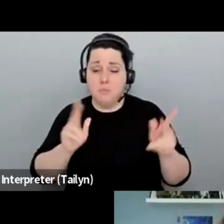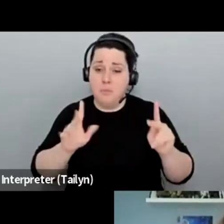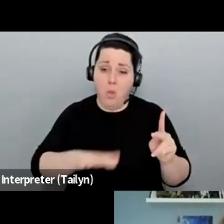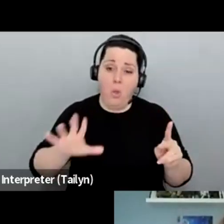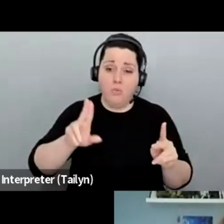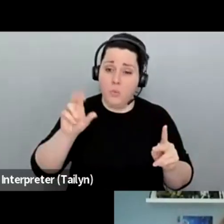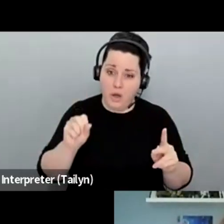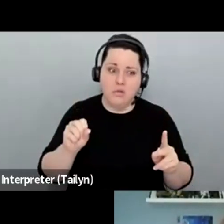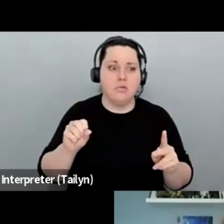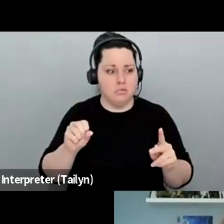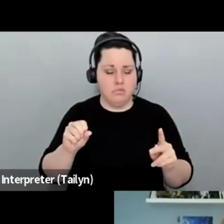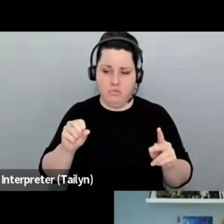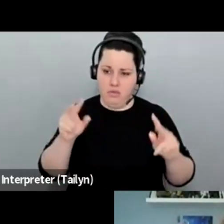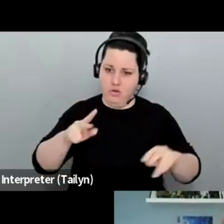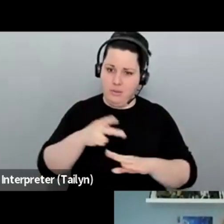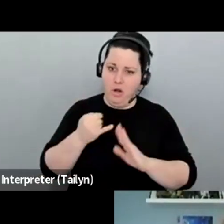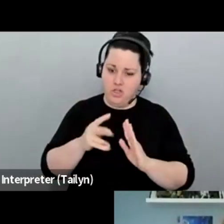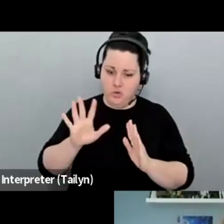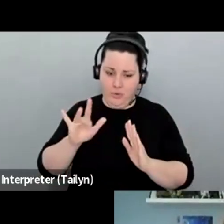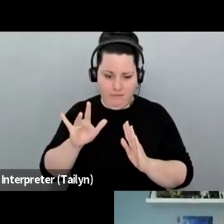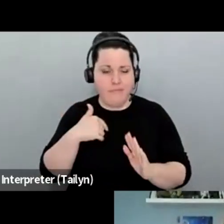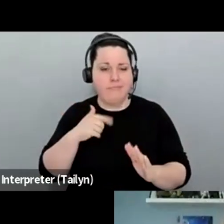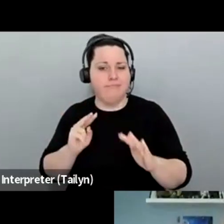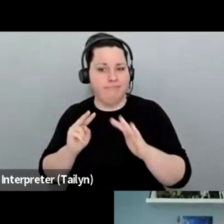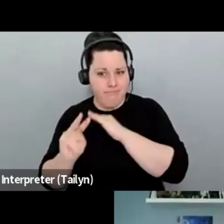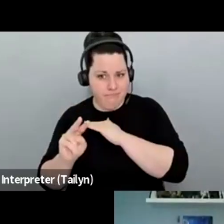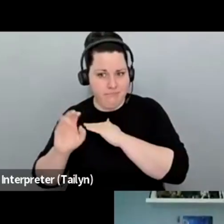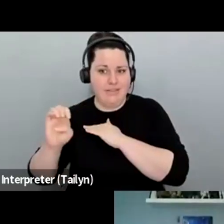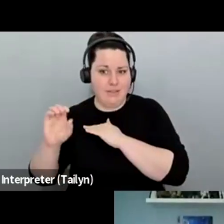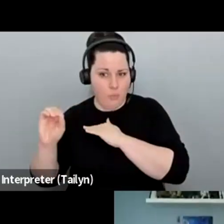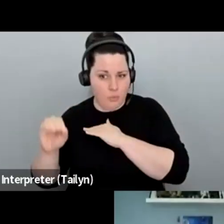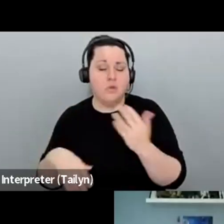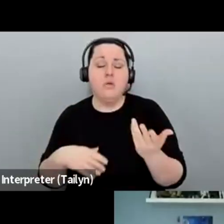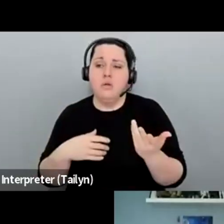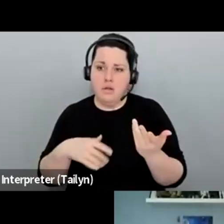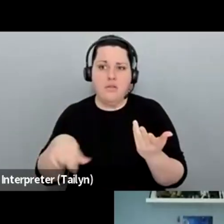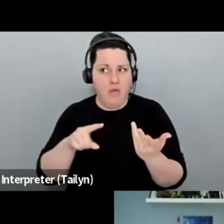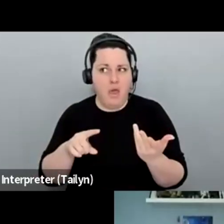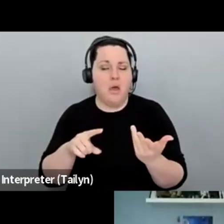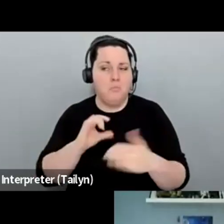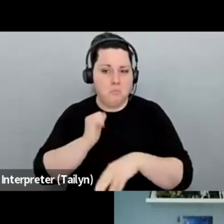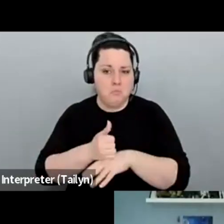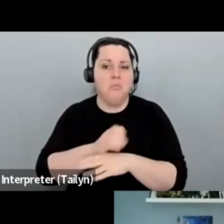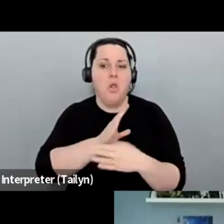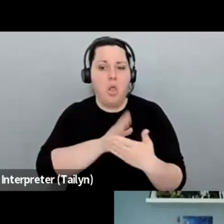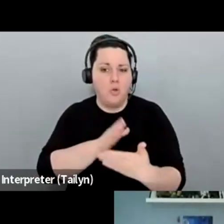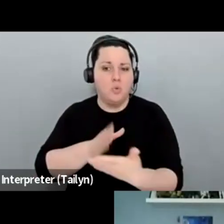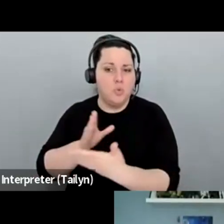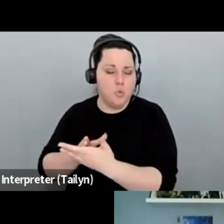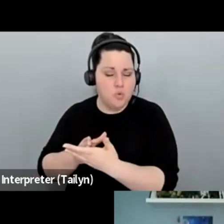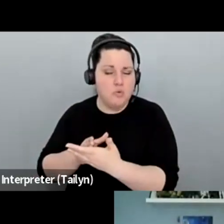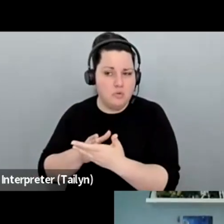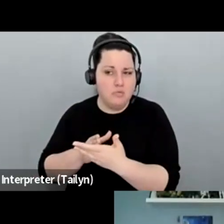country that kind of like looked at Project 25, anticipated the executive orders, and kind of put together lawsuits anticipating a